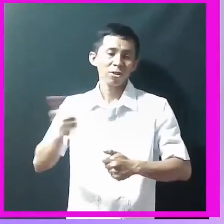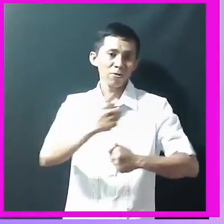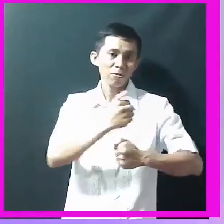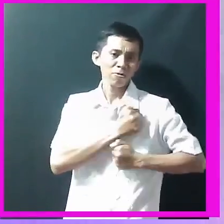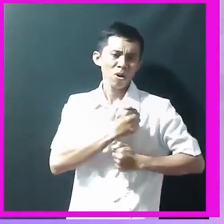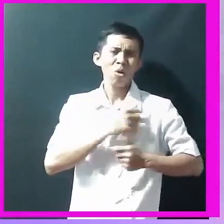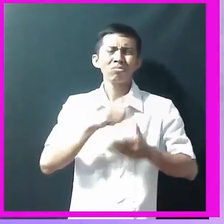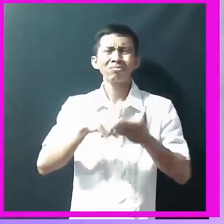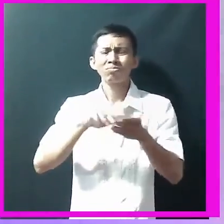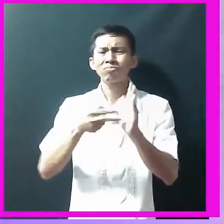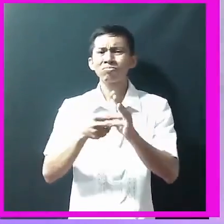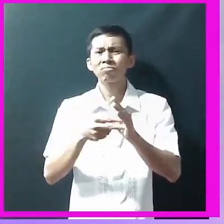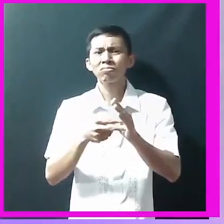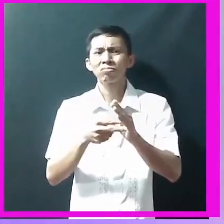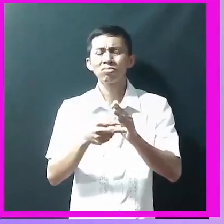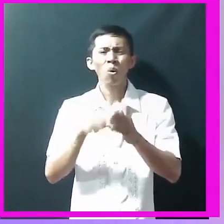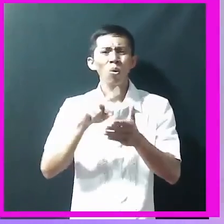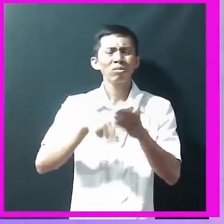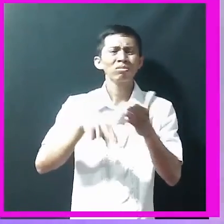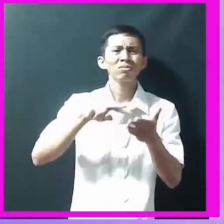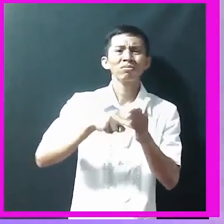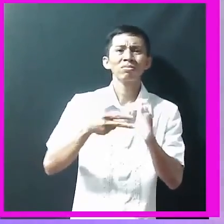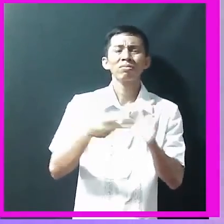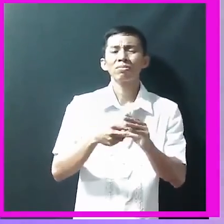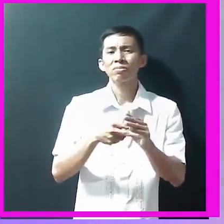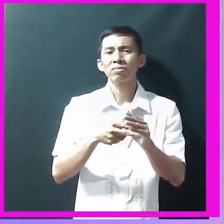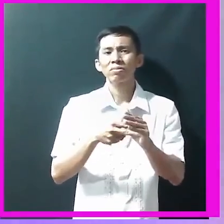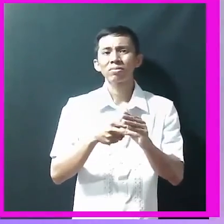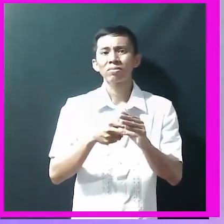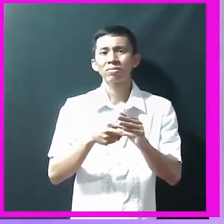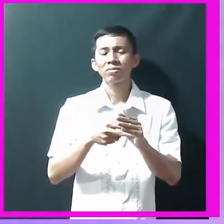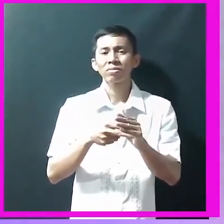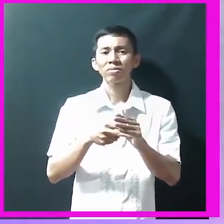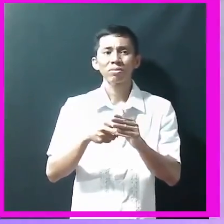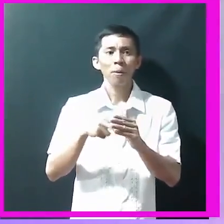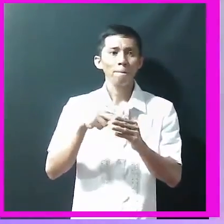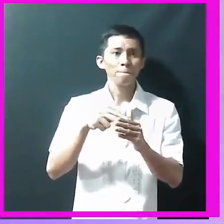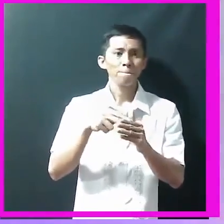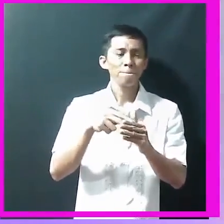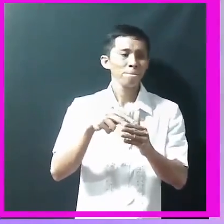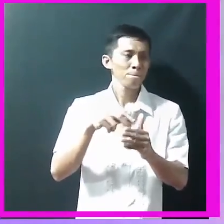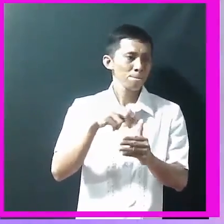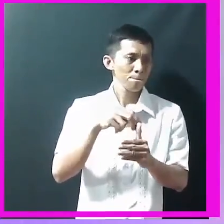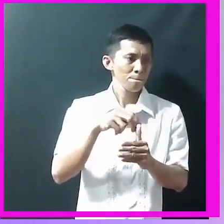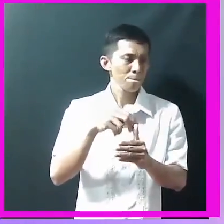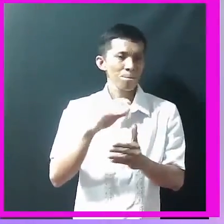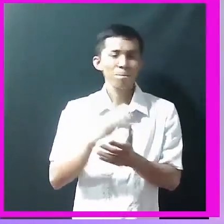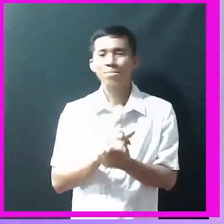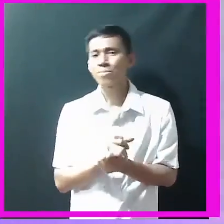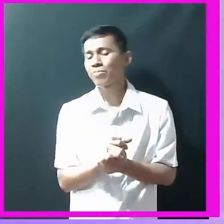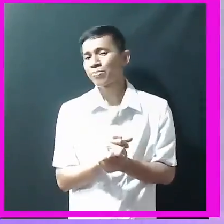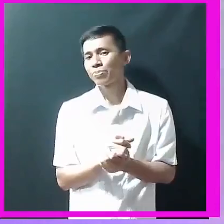Unsay pasabot ana? Come home. Ako nang i-send ang judgment. Come home.